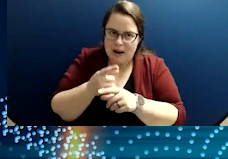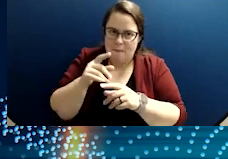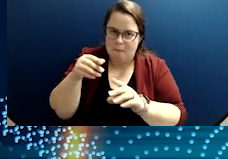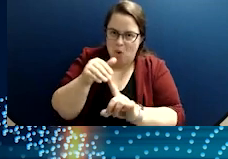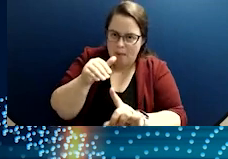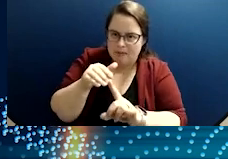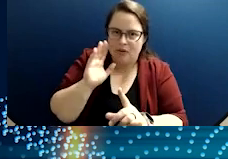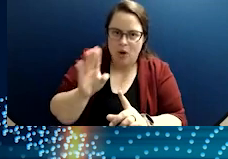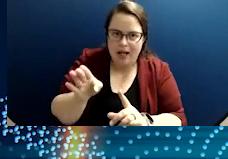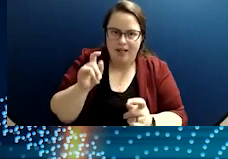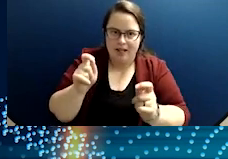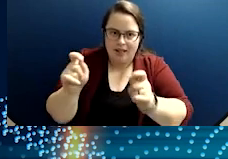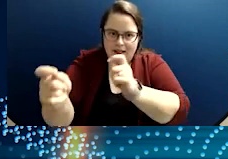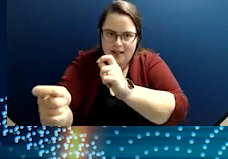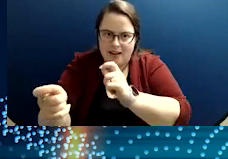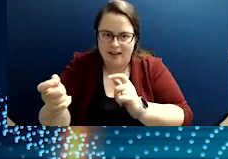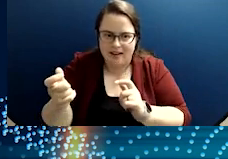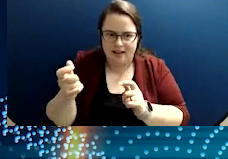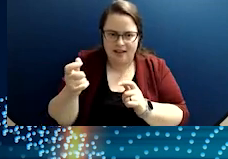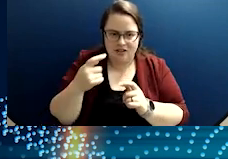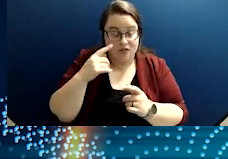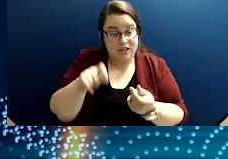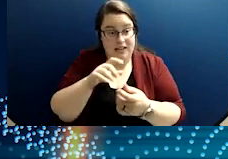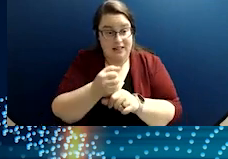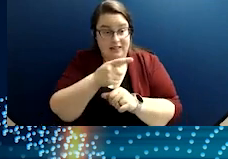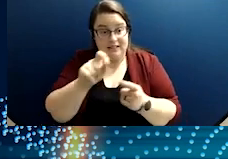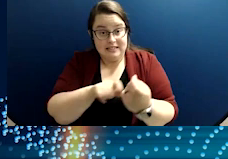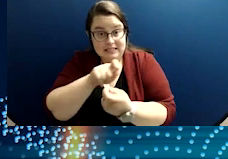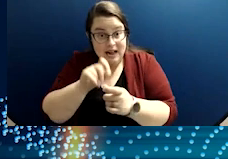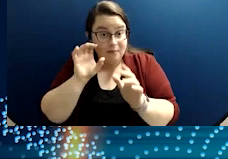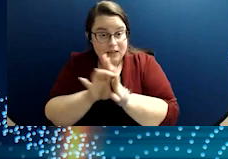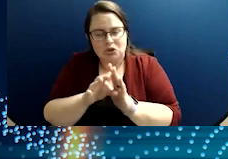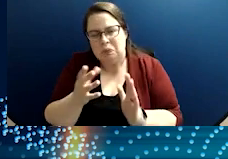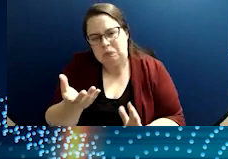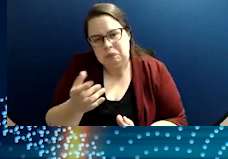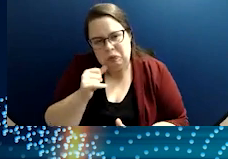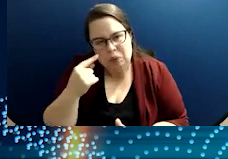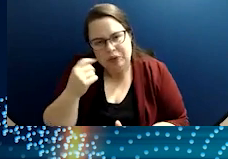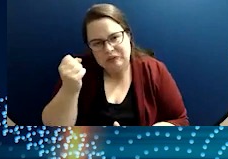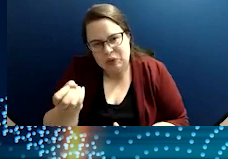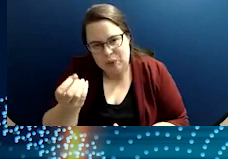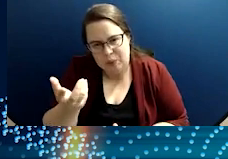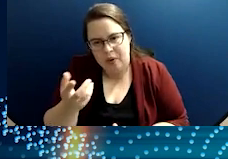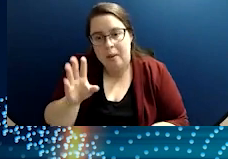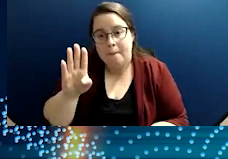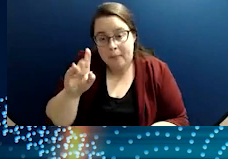it's to get this exact picture, I don't think AI would be able to generate, yes. But if you put in